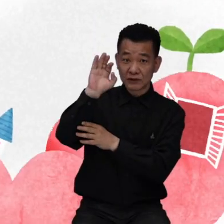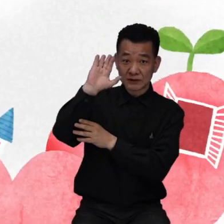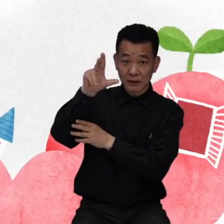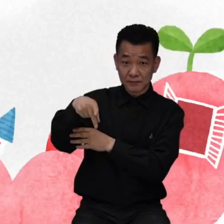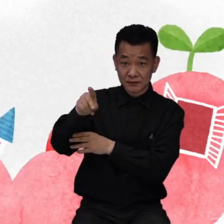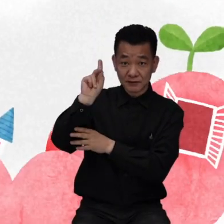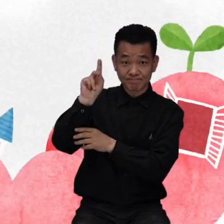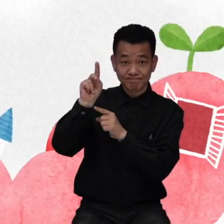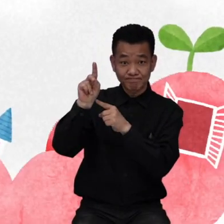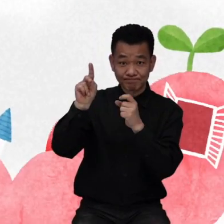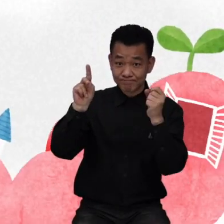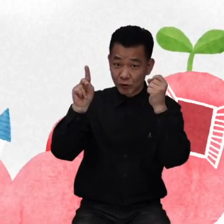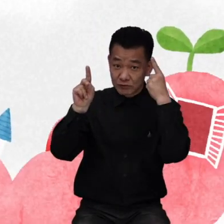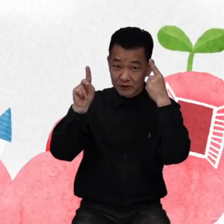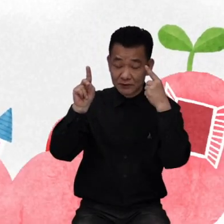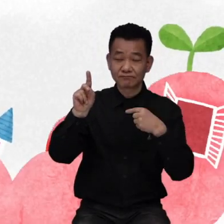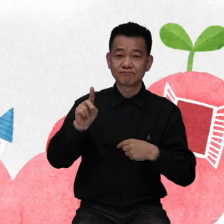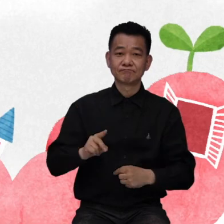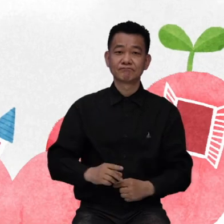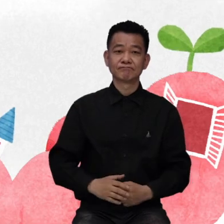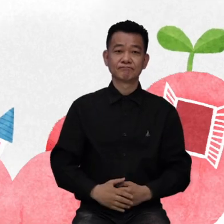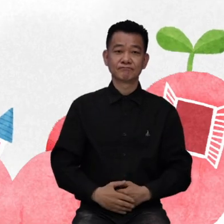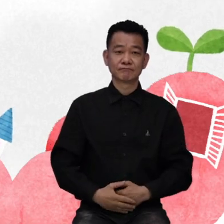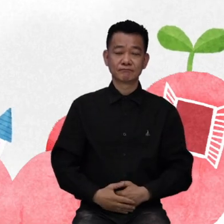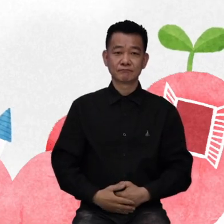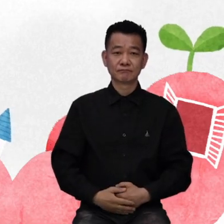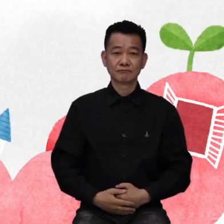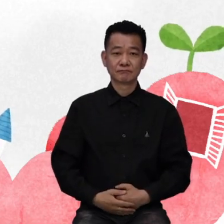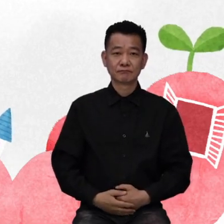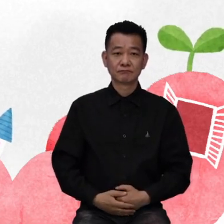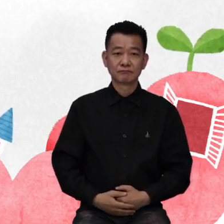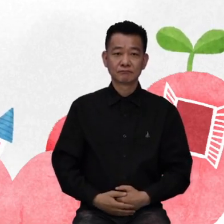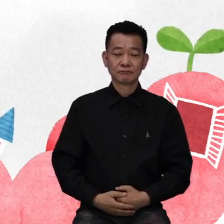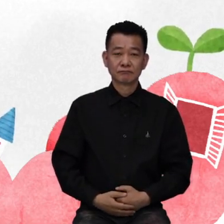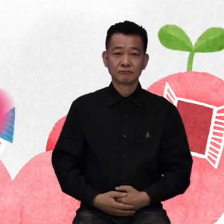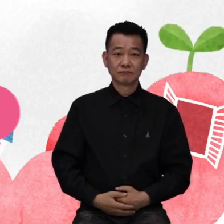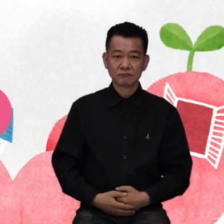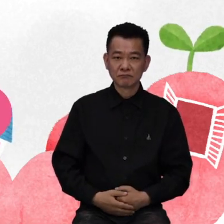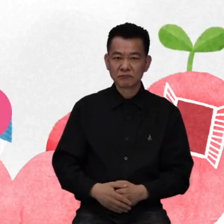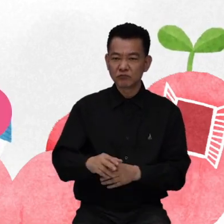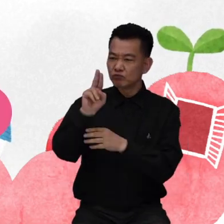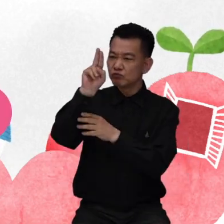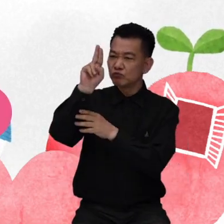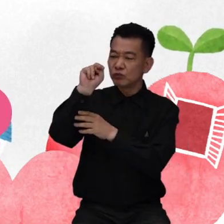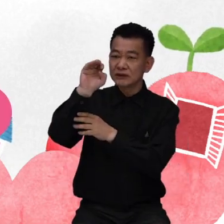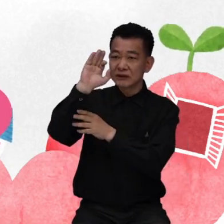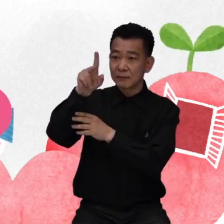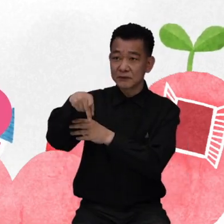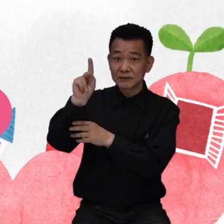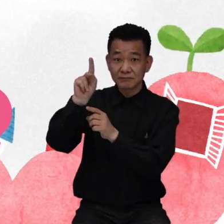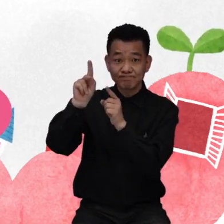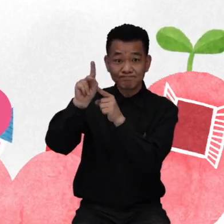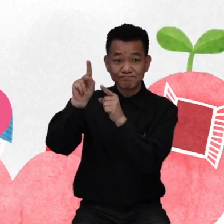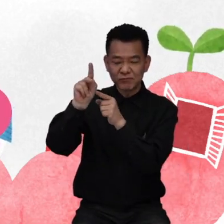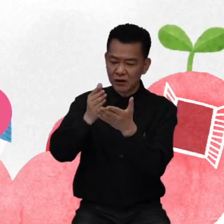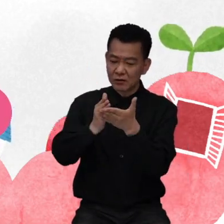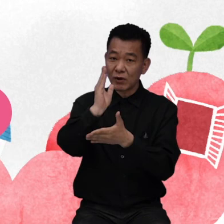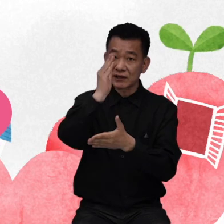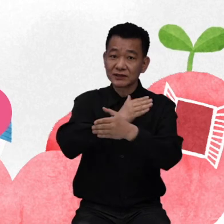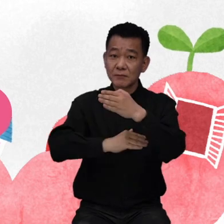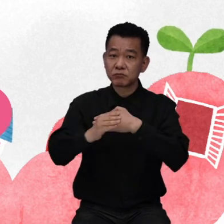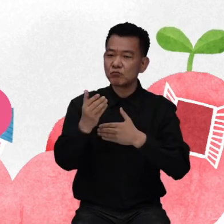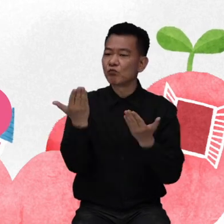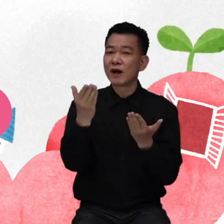Understanding the UN Convention on the Rights of Persons with Disabilities. What are the rights of persons with disabilities?